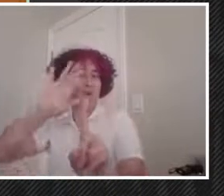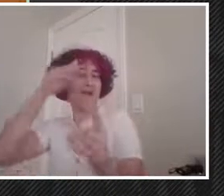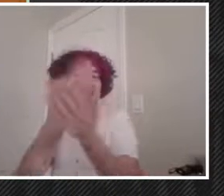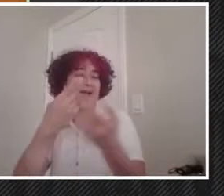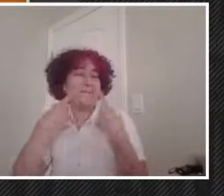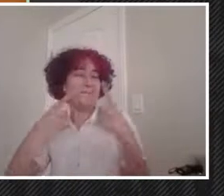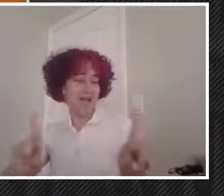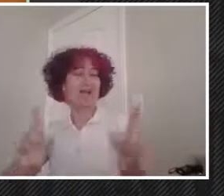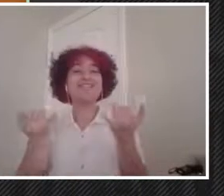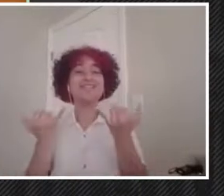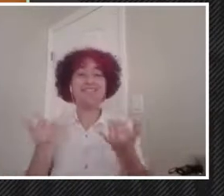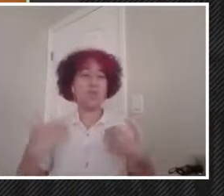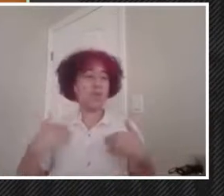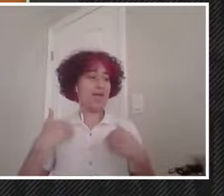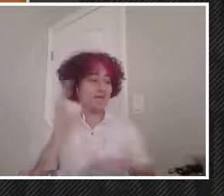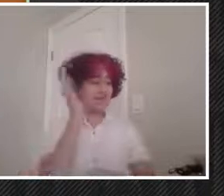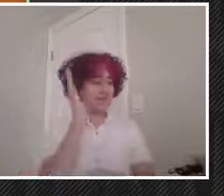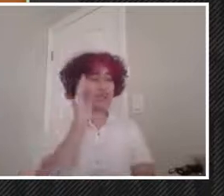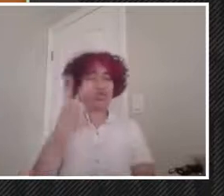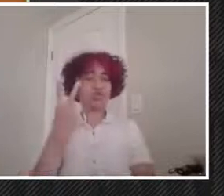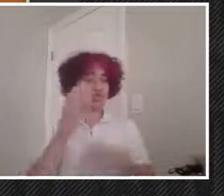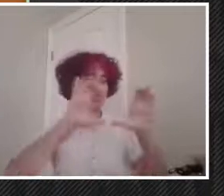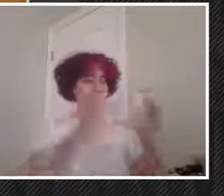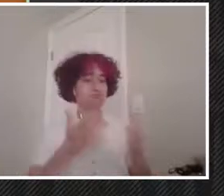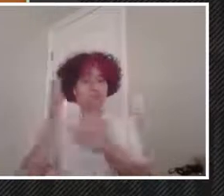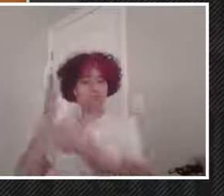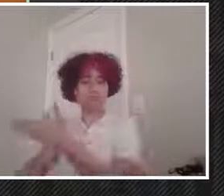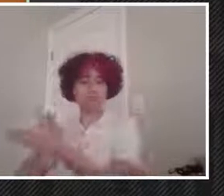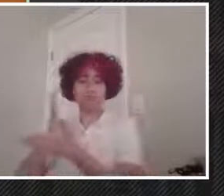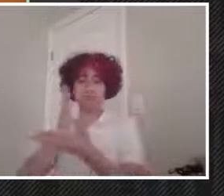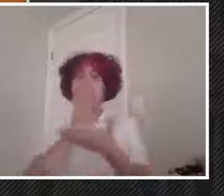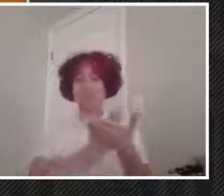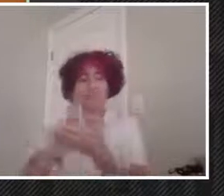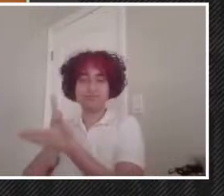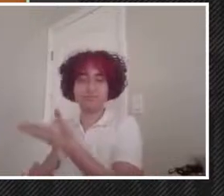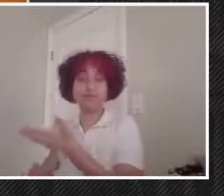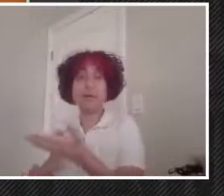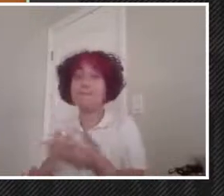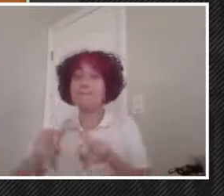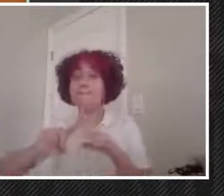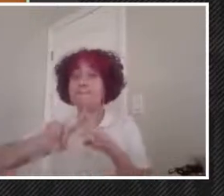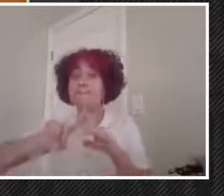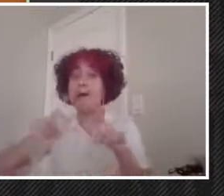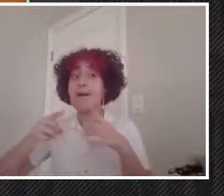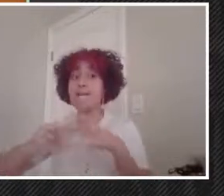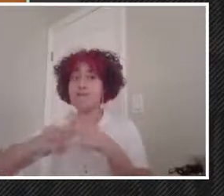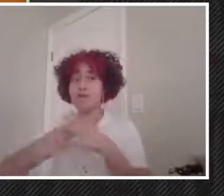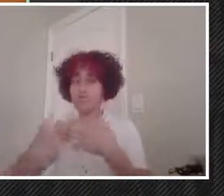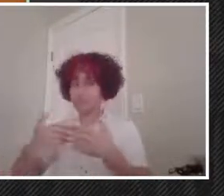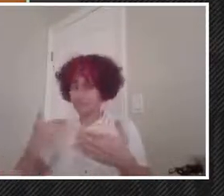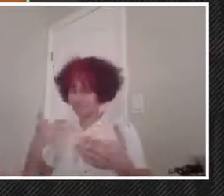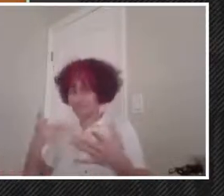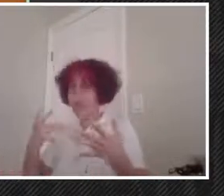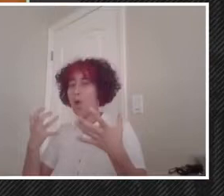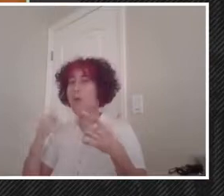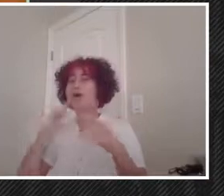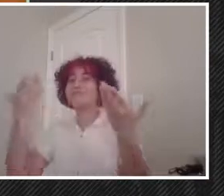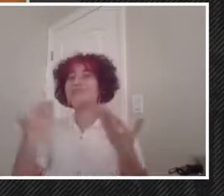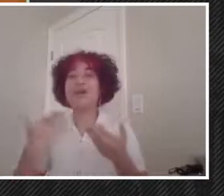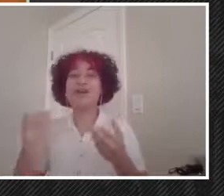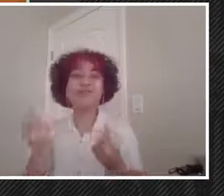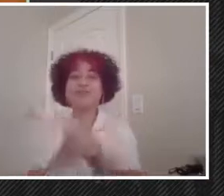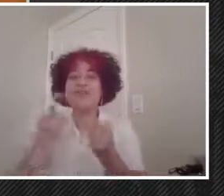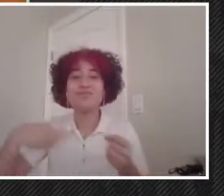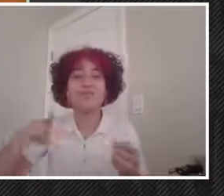in two sessions. But before we begin, I want to introduce any newcomers here to the ACLU. The